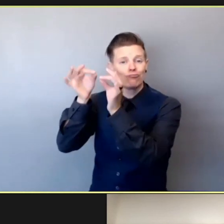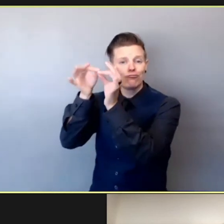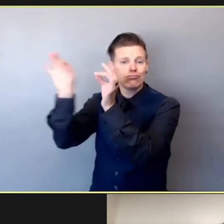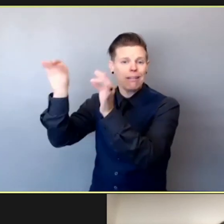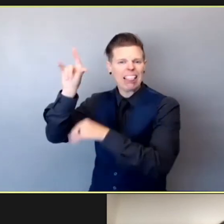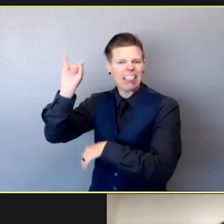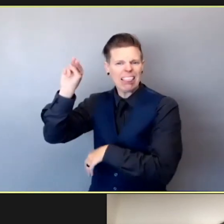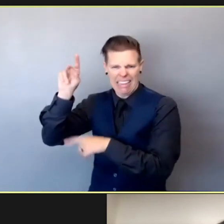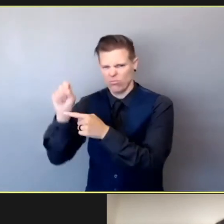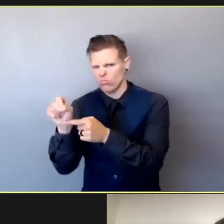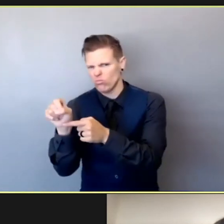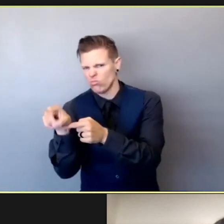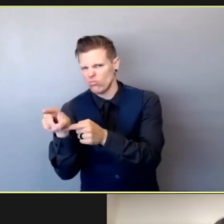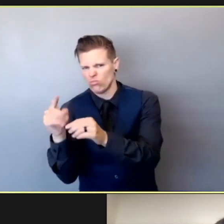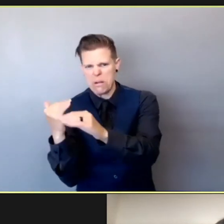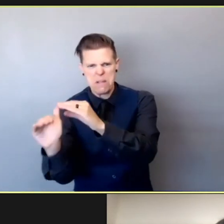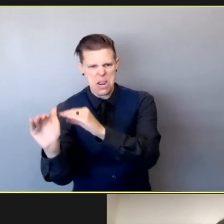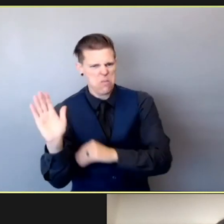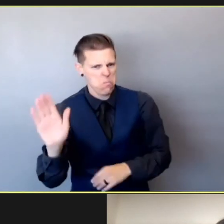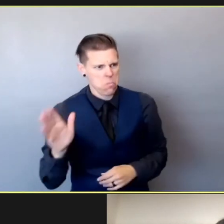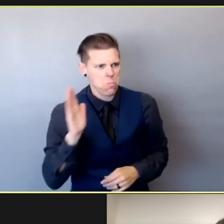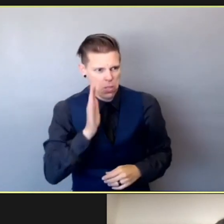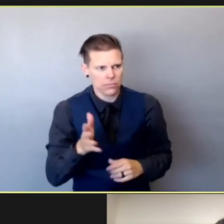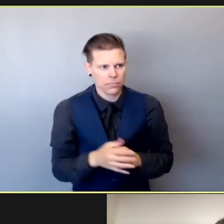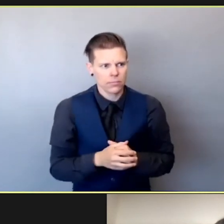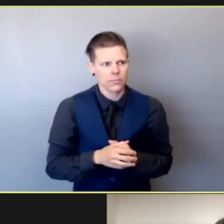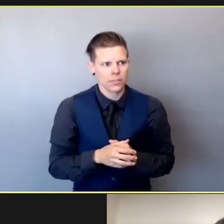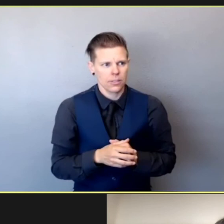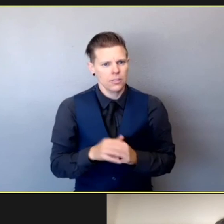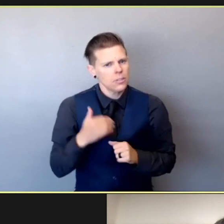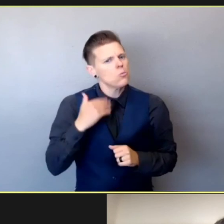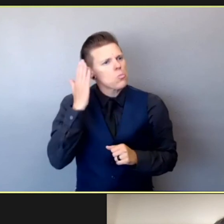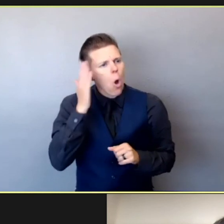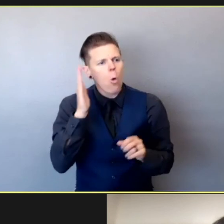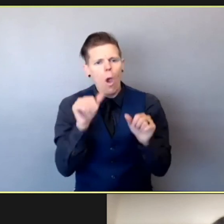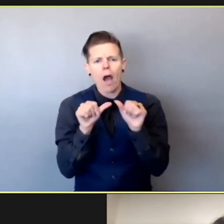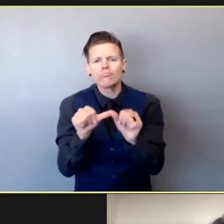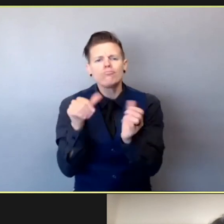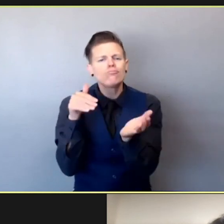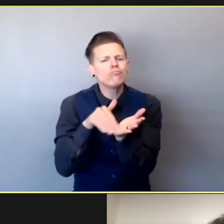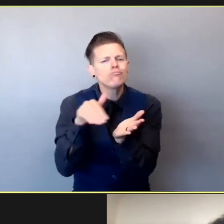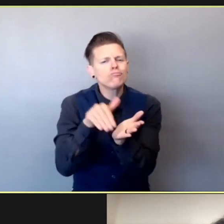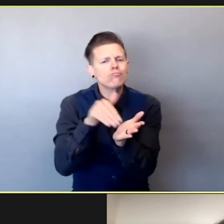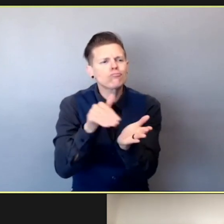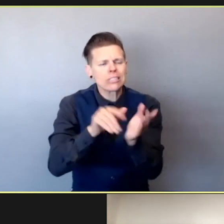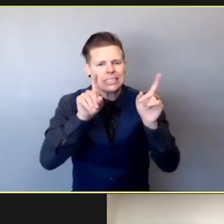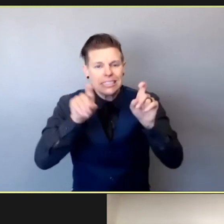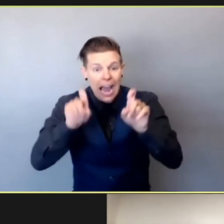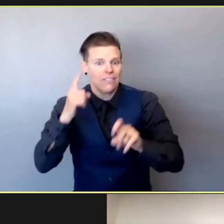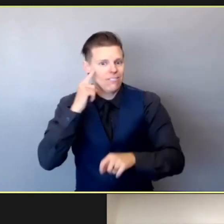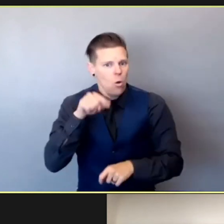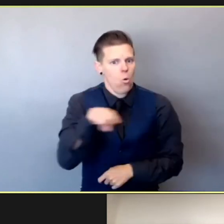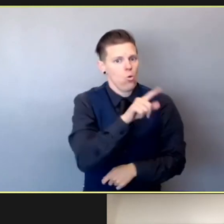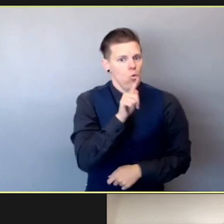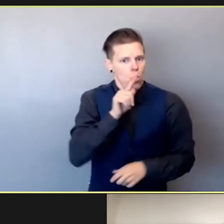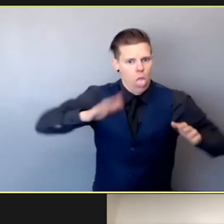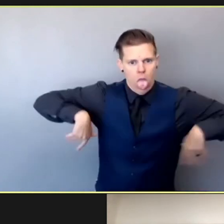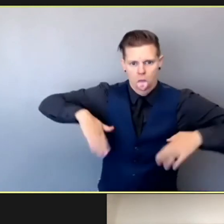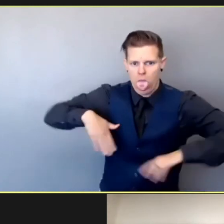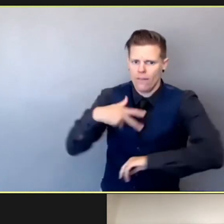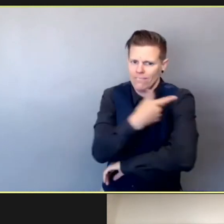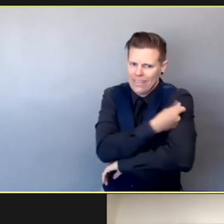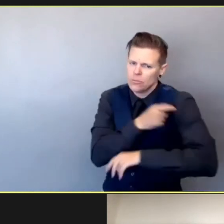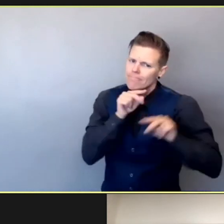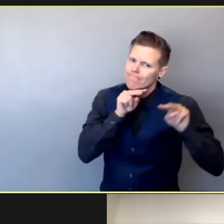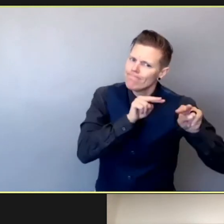but it is regular testing for unvaccinated folks, and I believe even some for